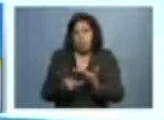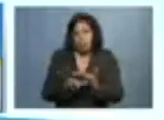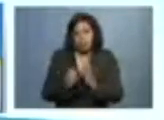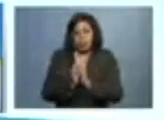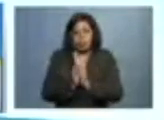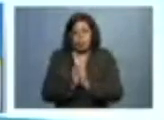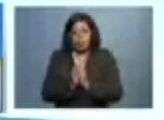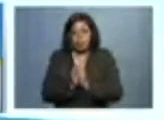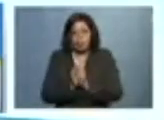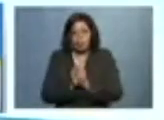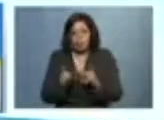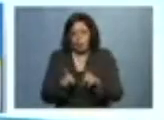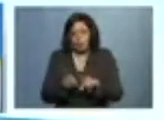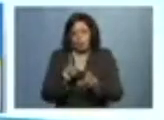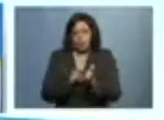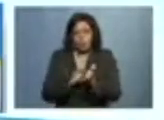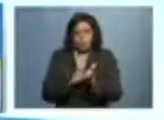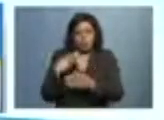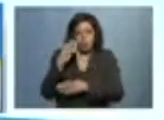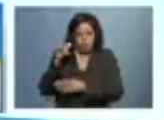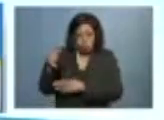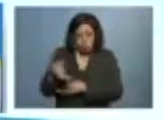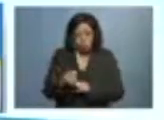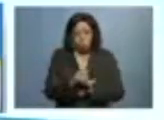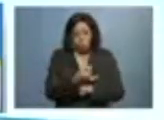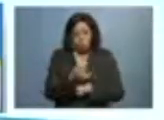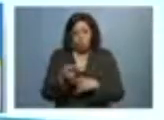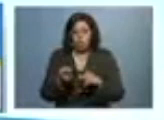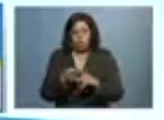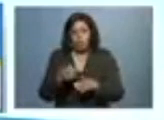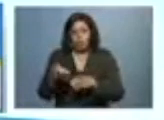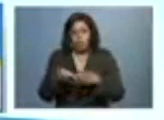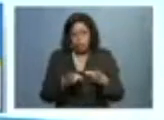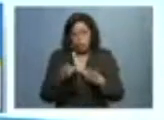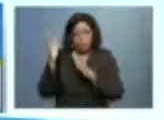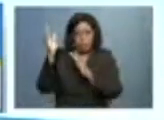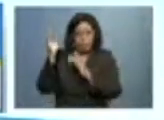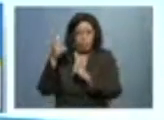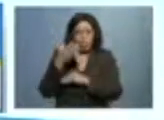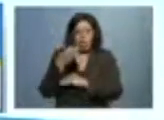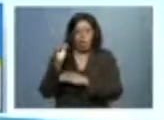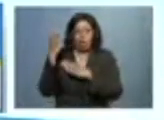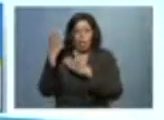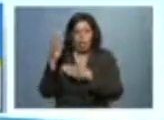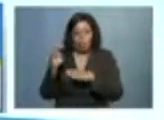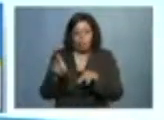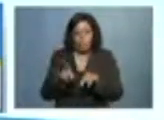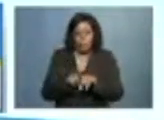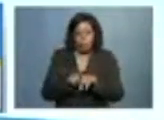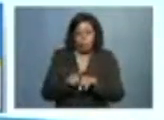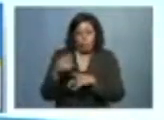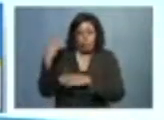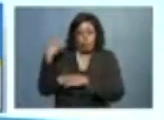Also making news tonight, last night we introduced you to the Minamata Convention and the expectations of the Bahamas as it relates to